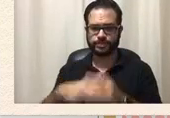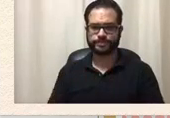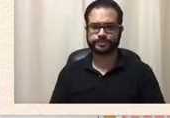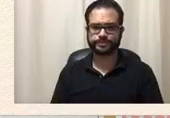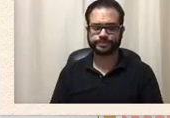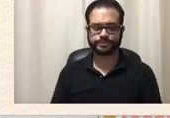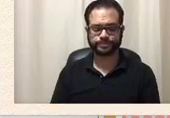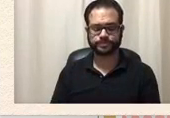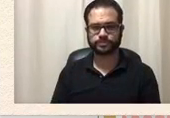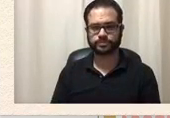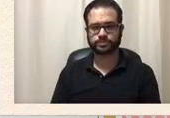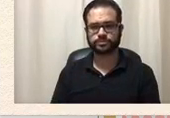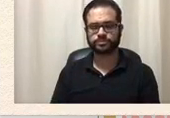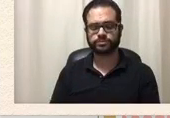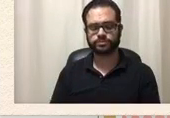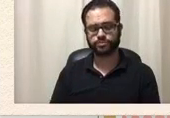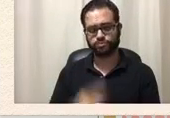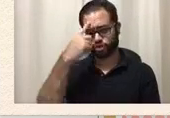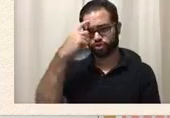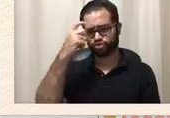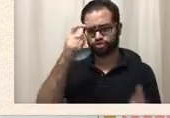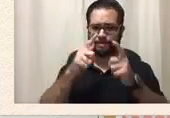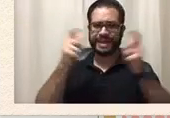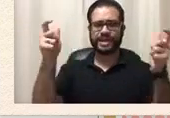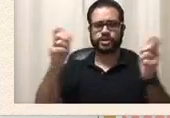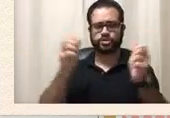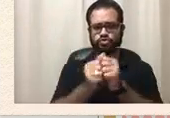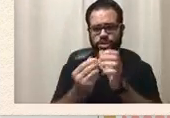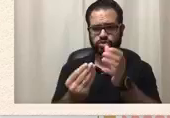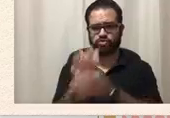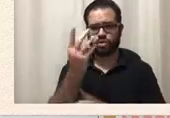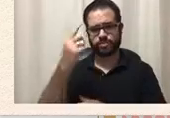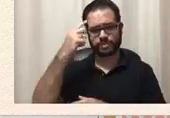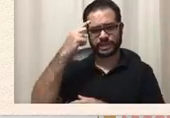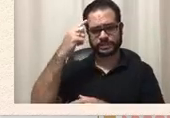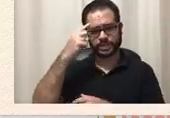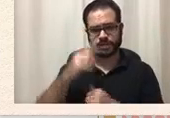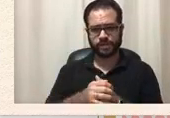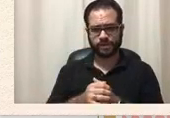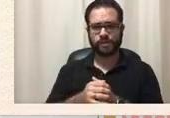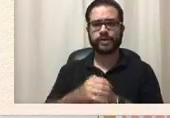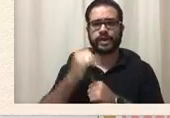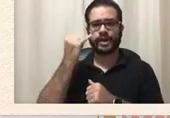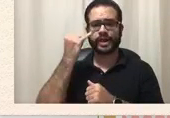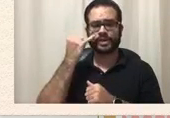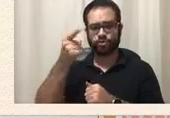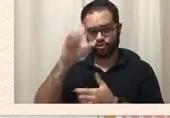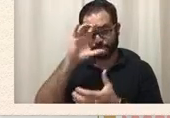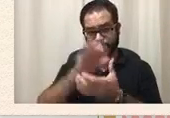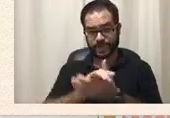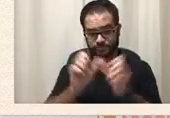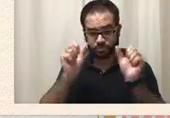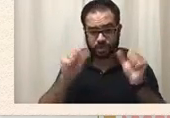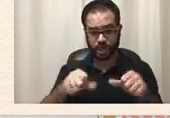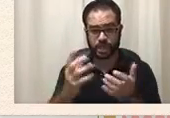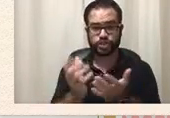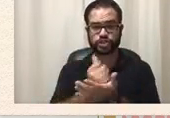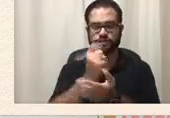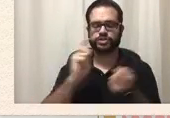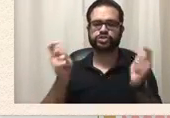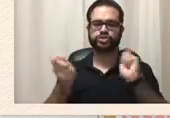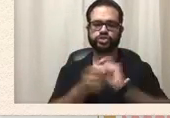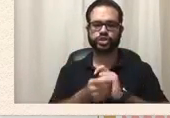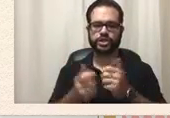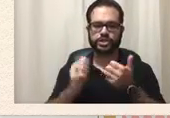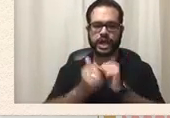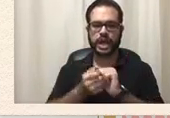the growth mindset. Success begins when you believe you can achieve. Change the way that you and your child or student talk to each